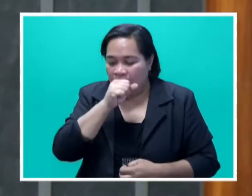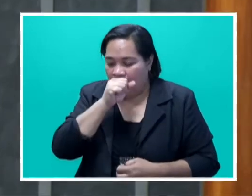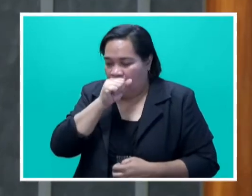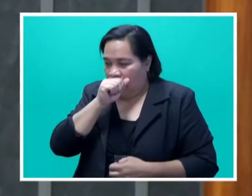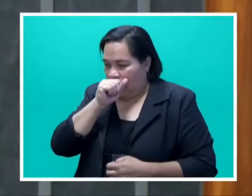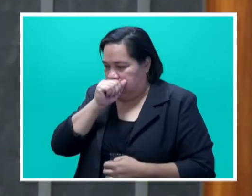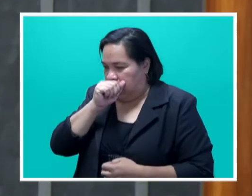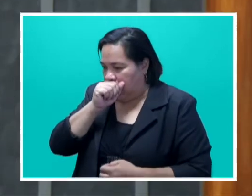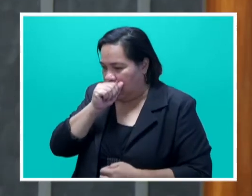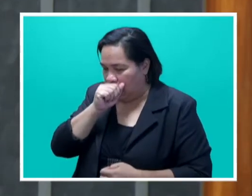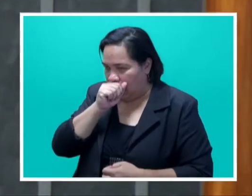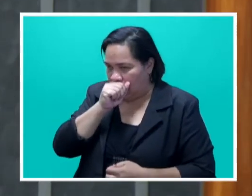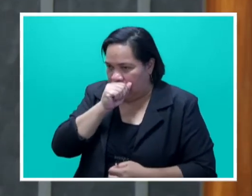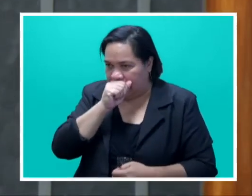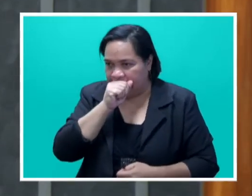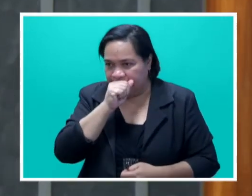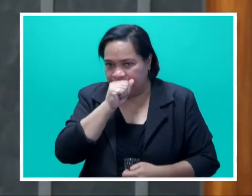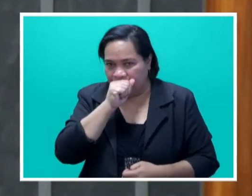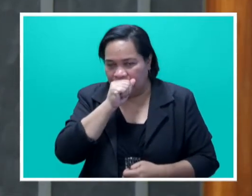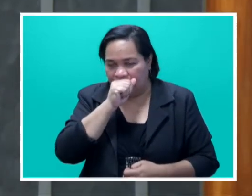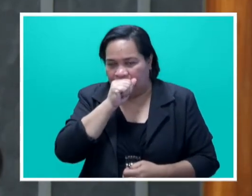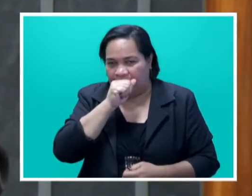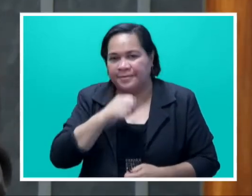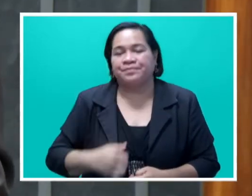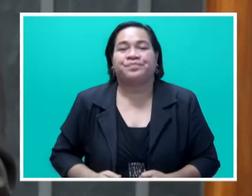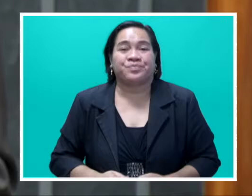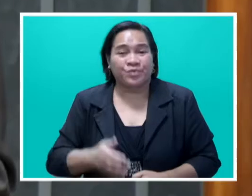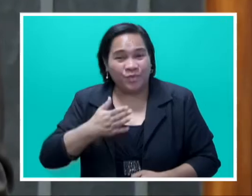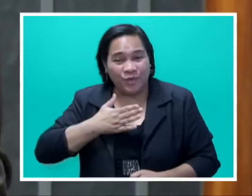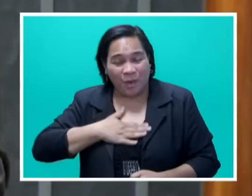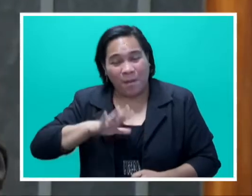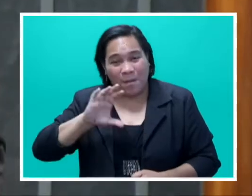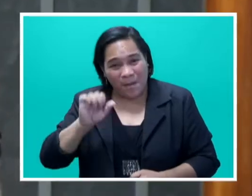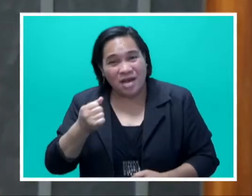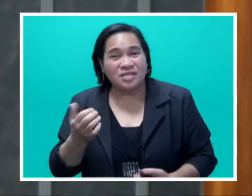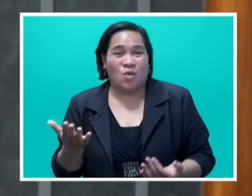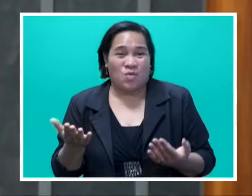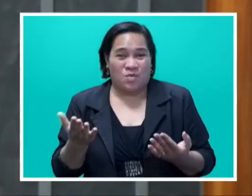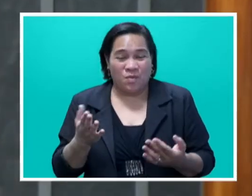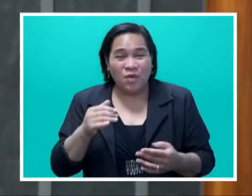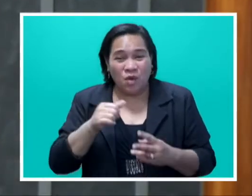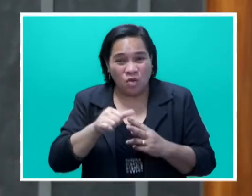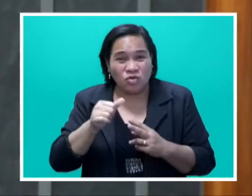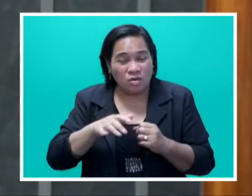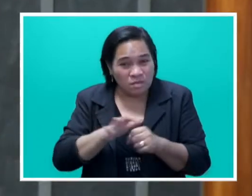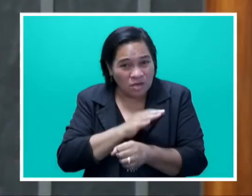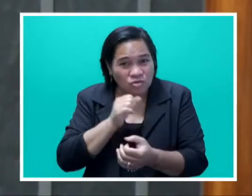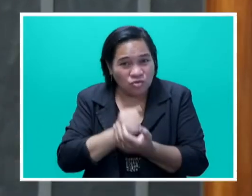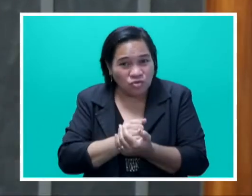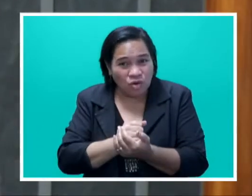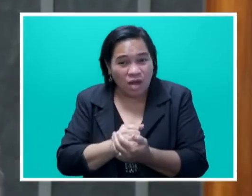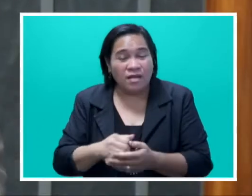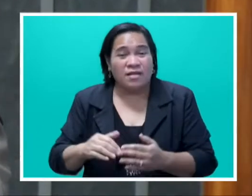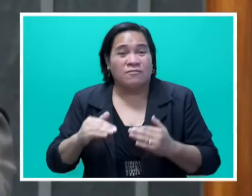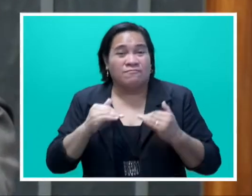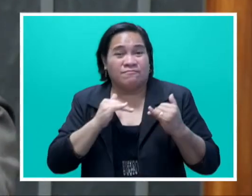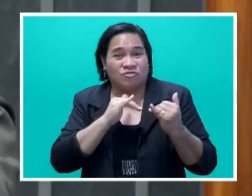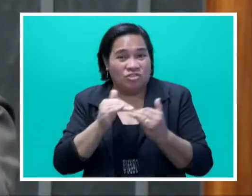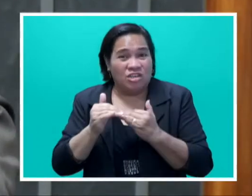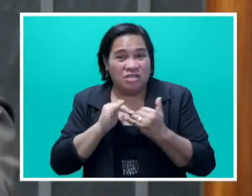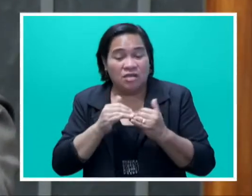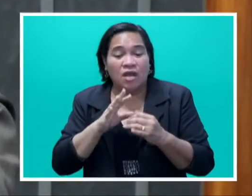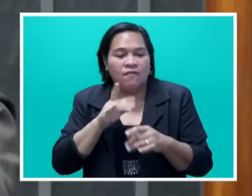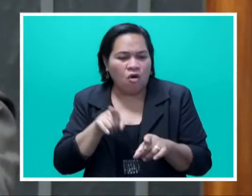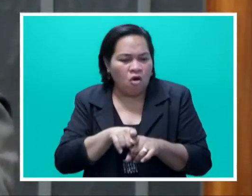That said, Mr. Speaker, we must also ensure equity and justice when it comes to